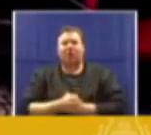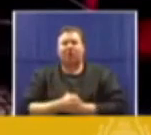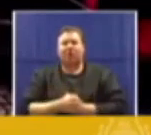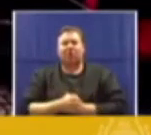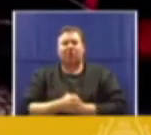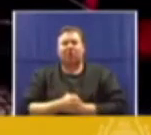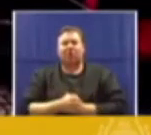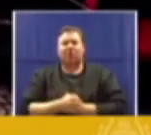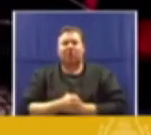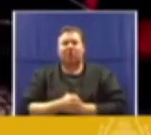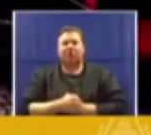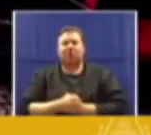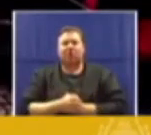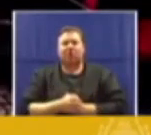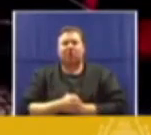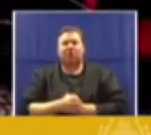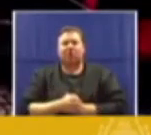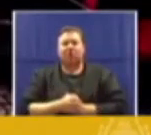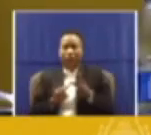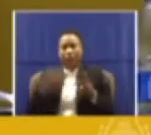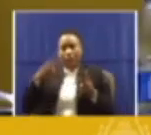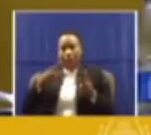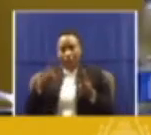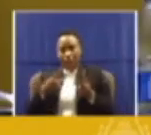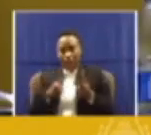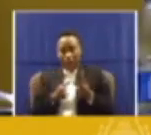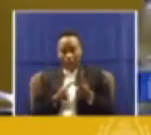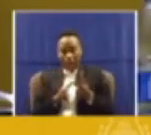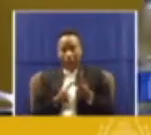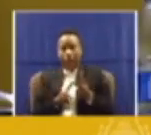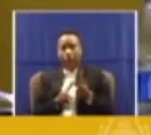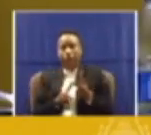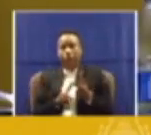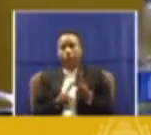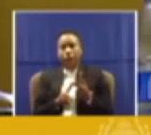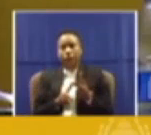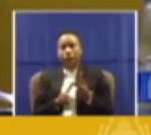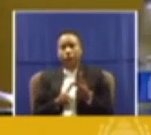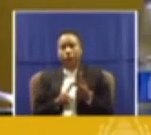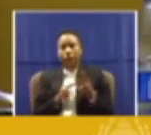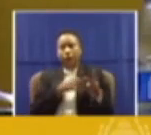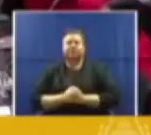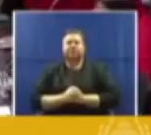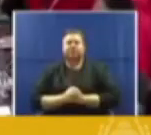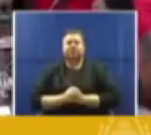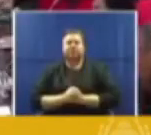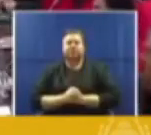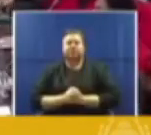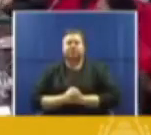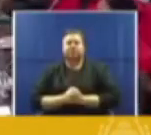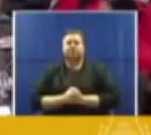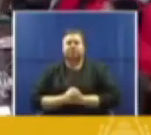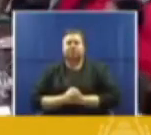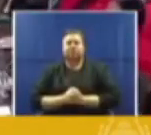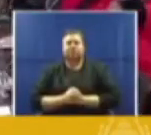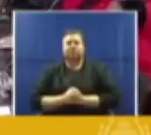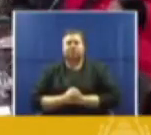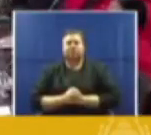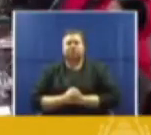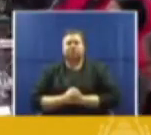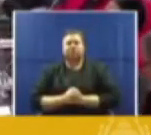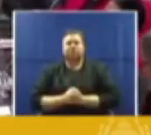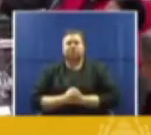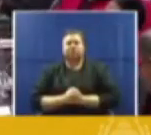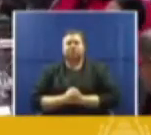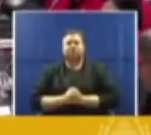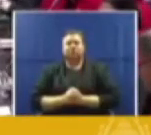country. However, that is not the case, because the legal advice must be informed by the Constitution. Any legal advice that he may